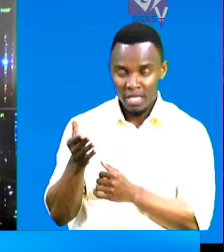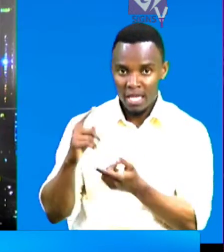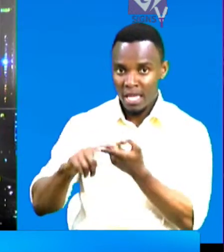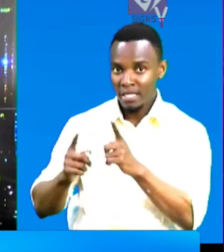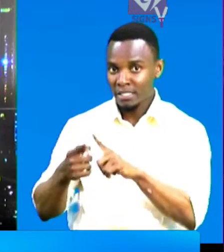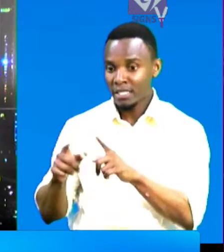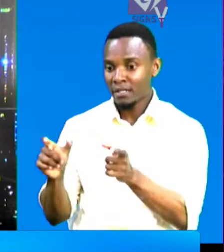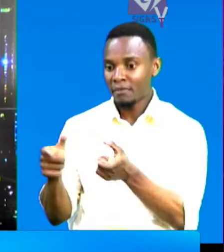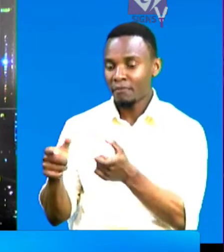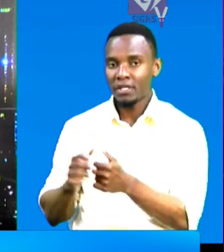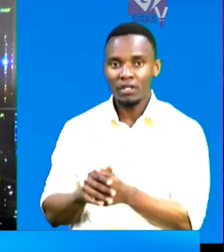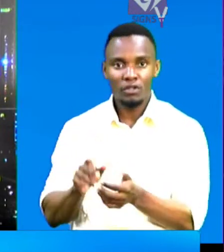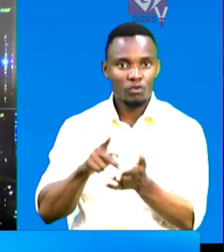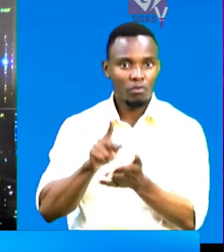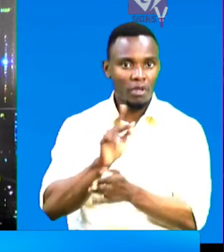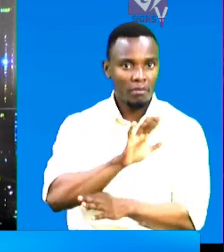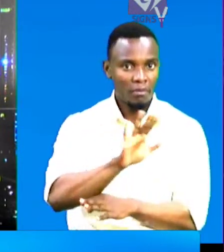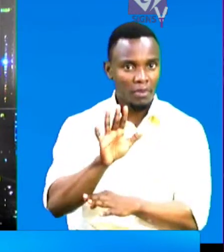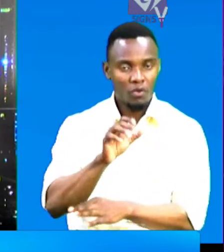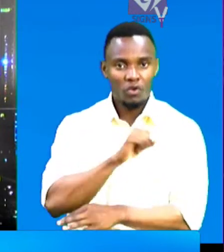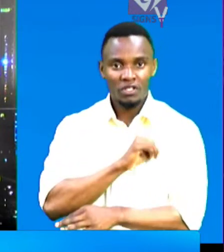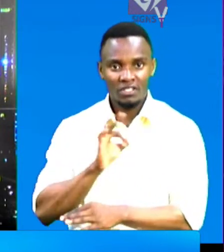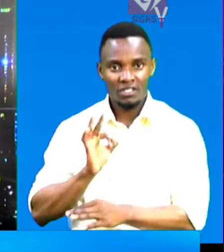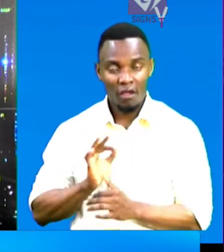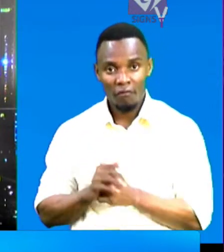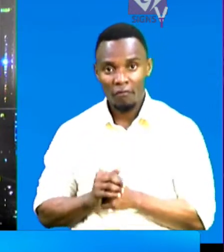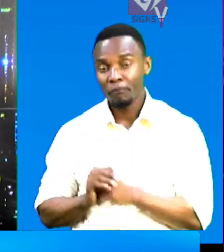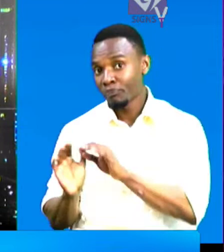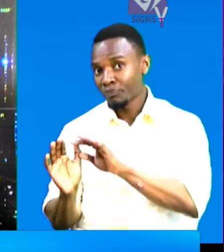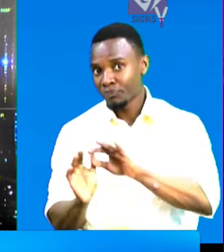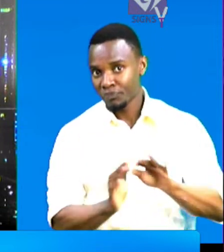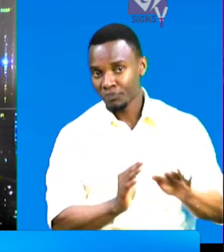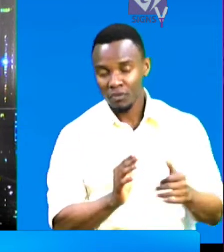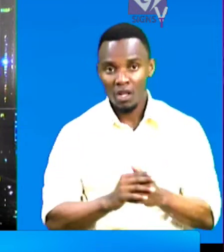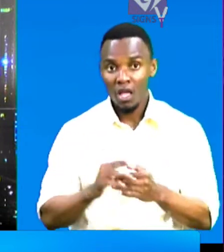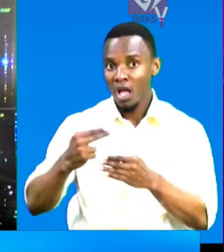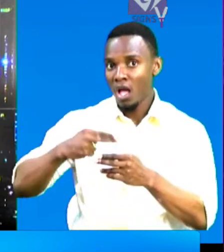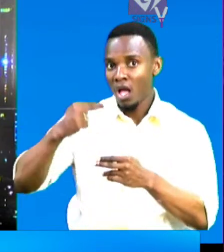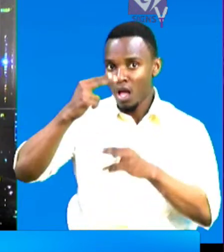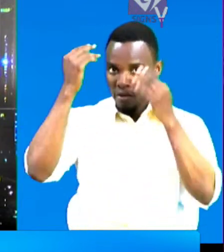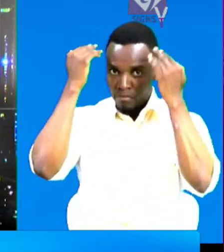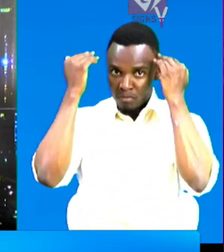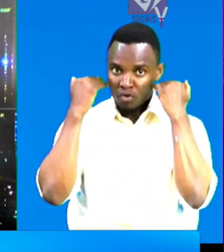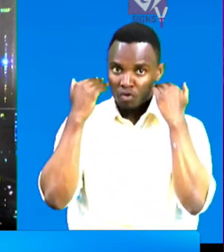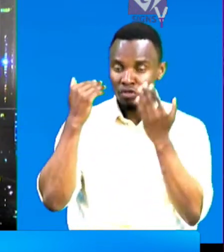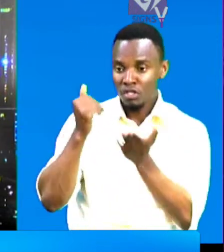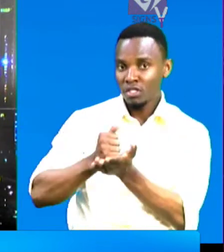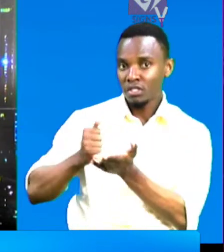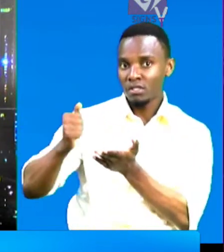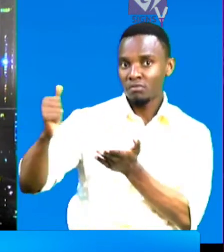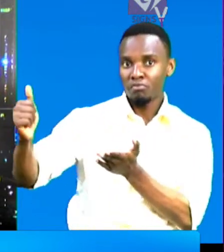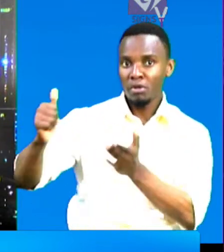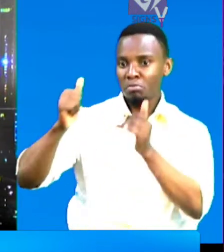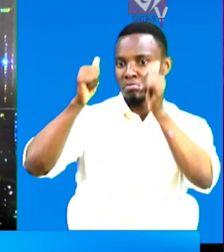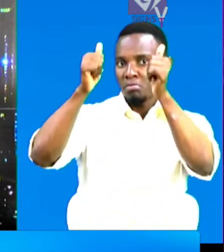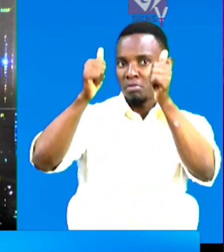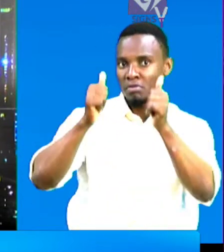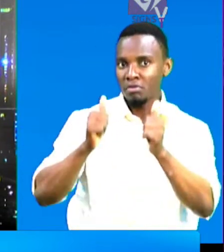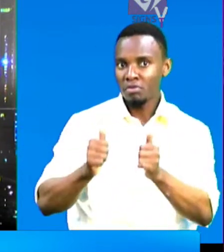their journalists. Now, in other news, the High Court has suspended the Gazette notice that